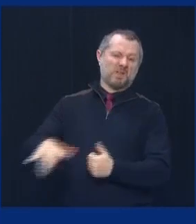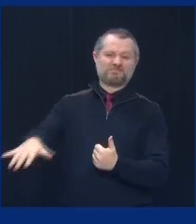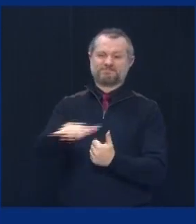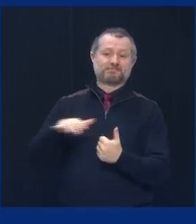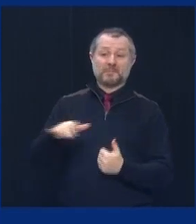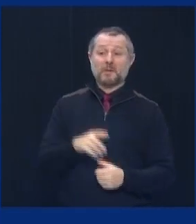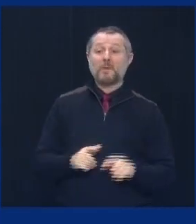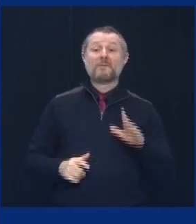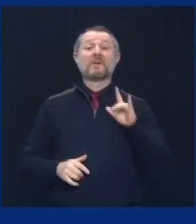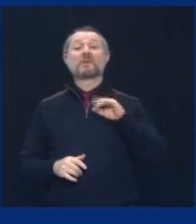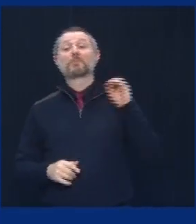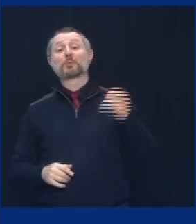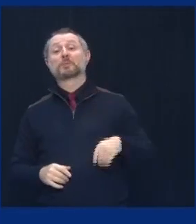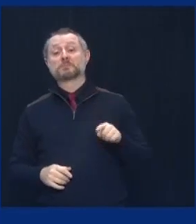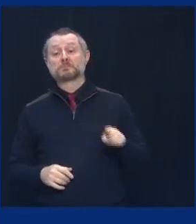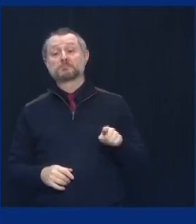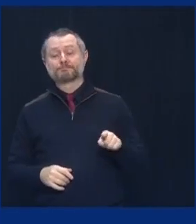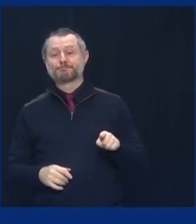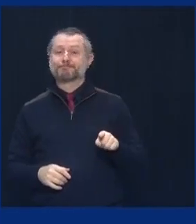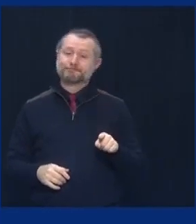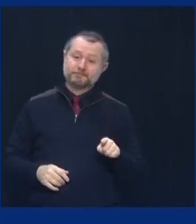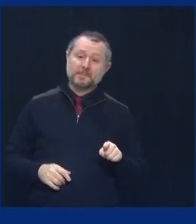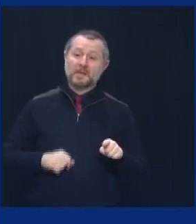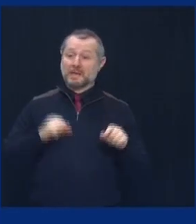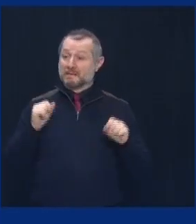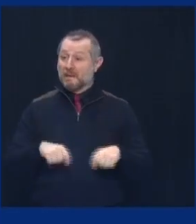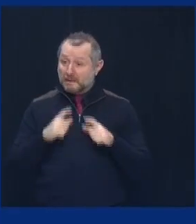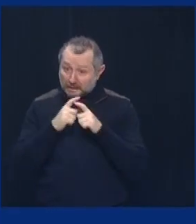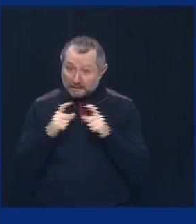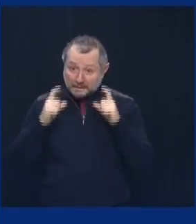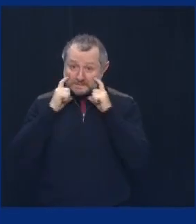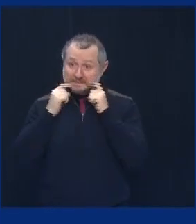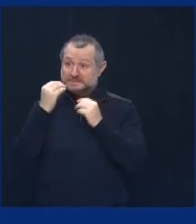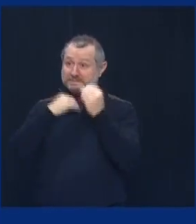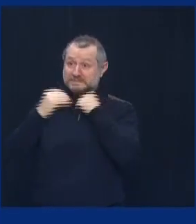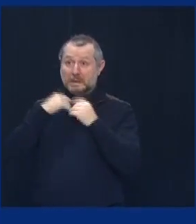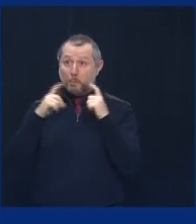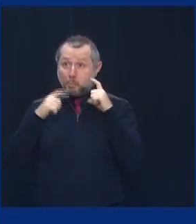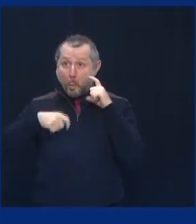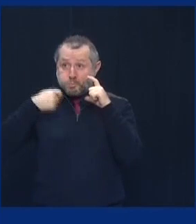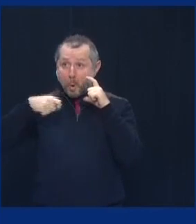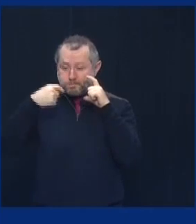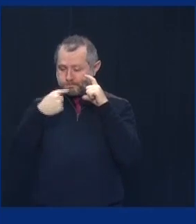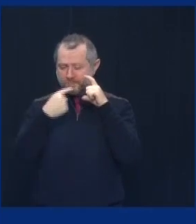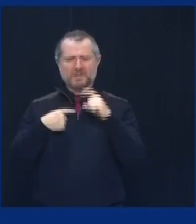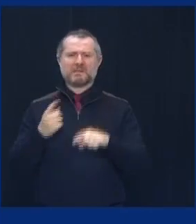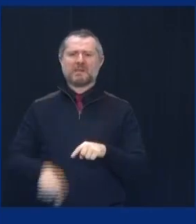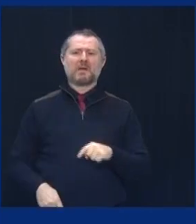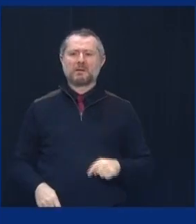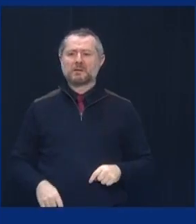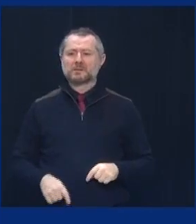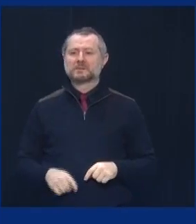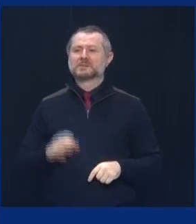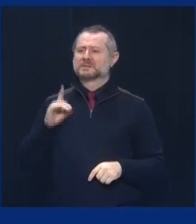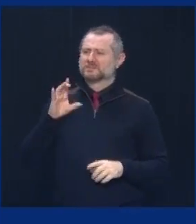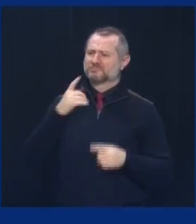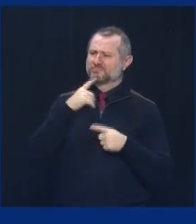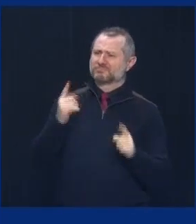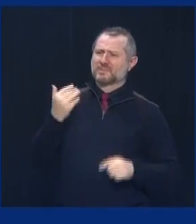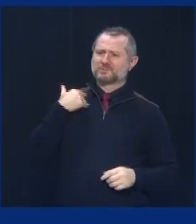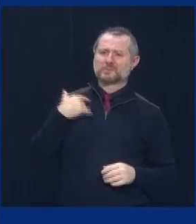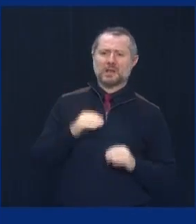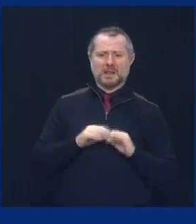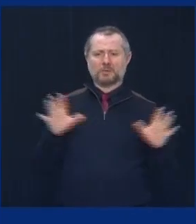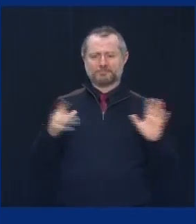25%. You can't eat and drink and keep your mask up. The CDC put out that guidance, which is clear.